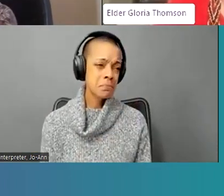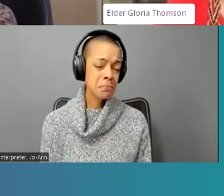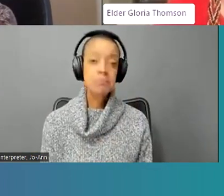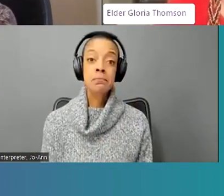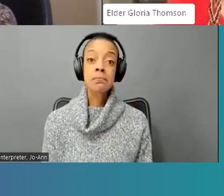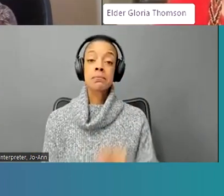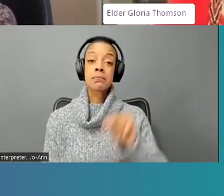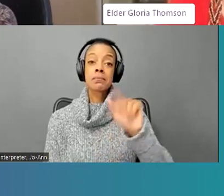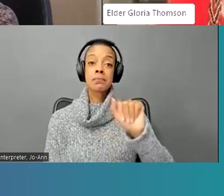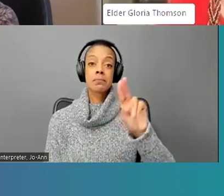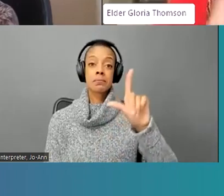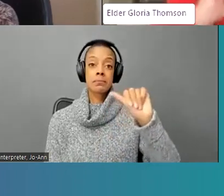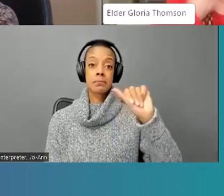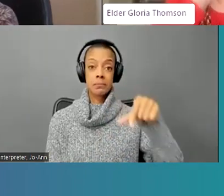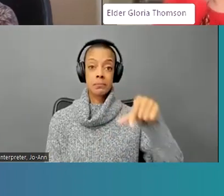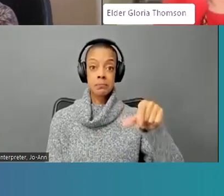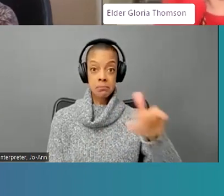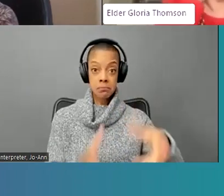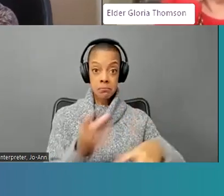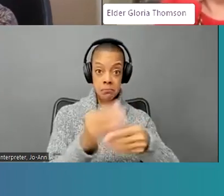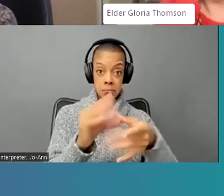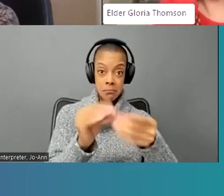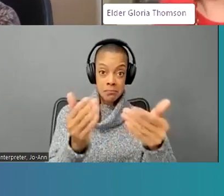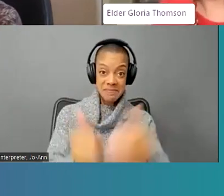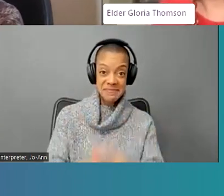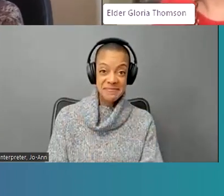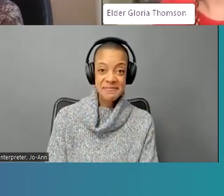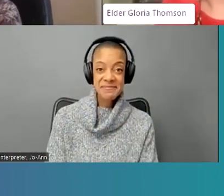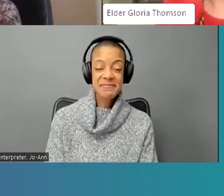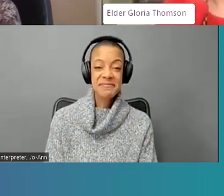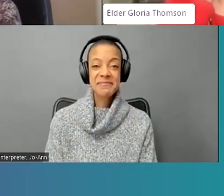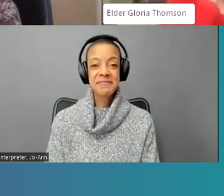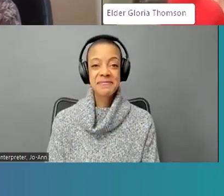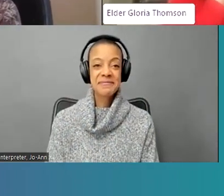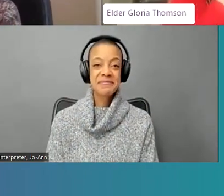Naulaq, is there anything you'd like to close with? Say anything?